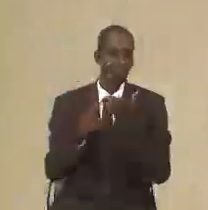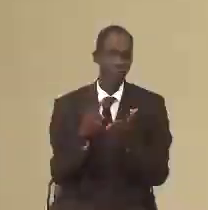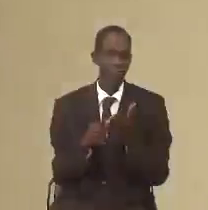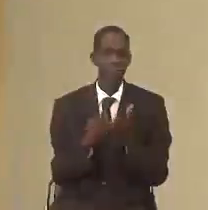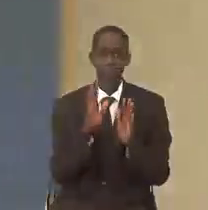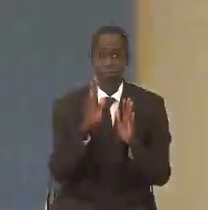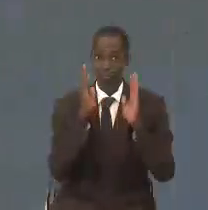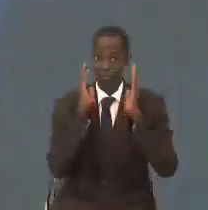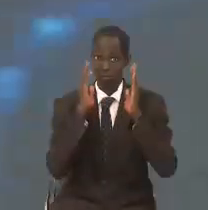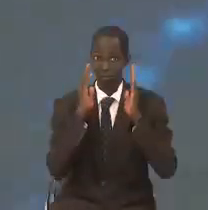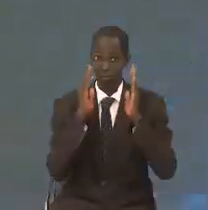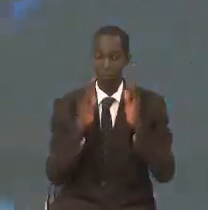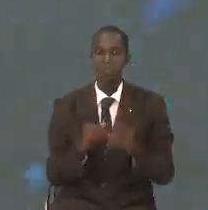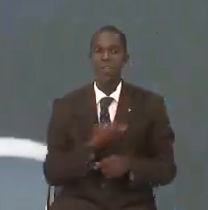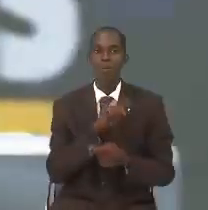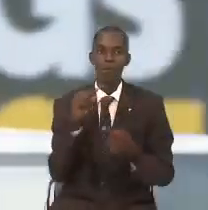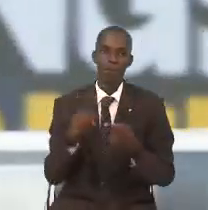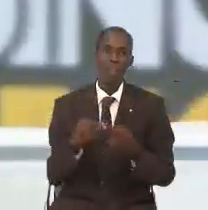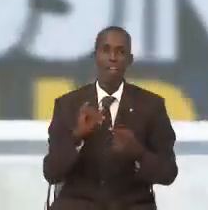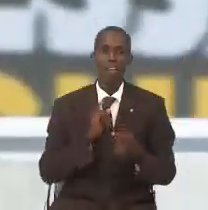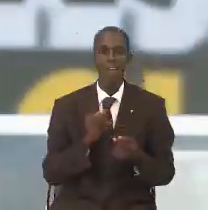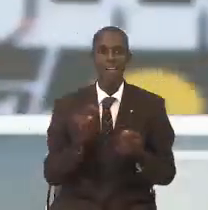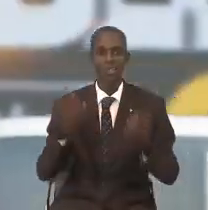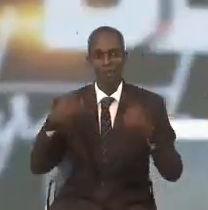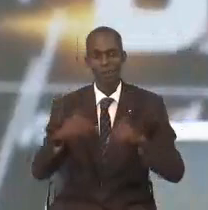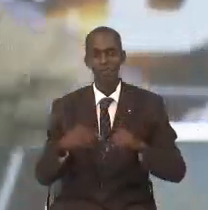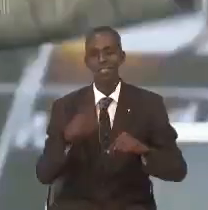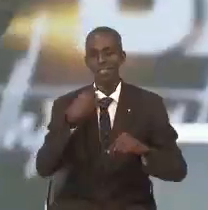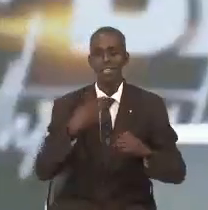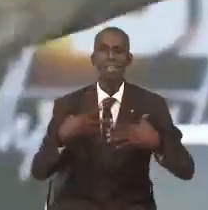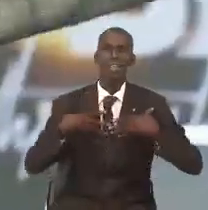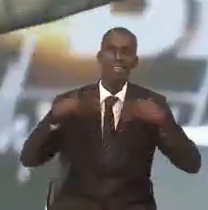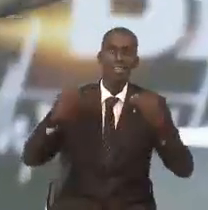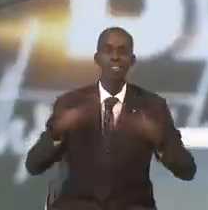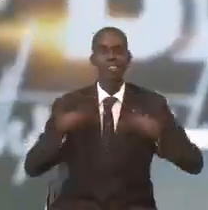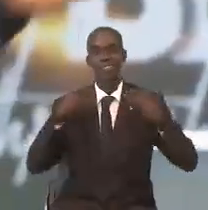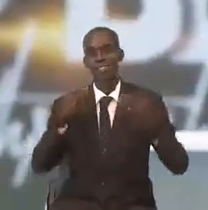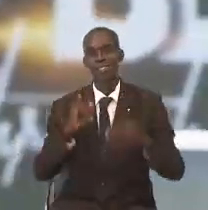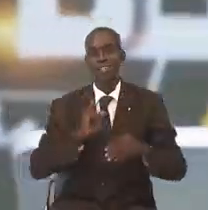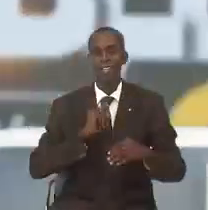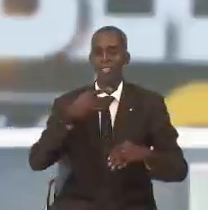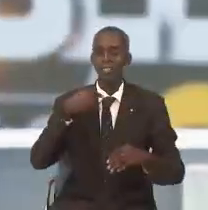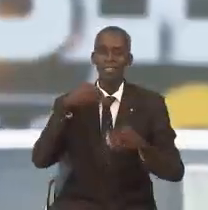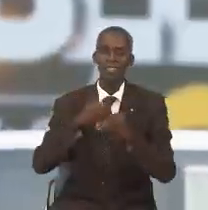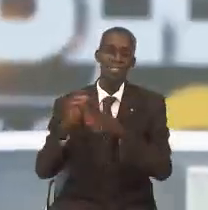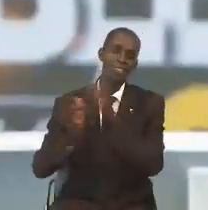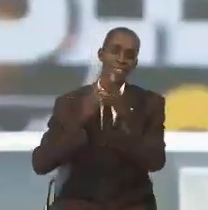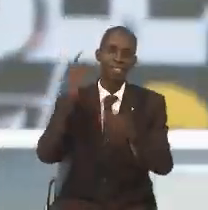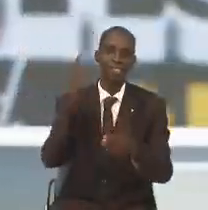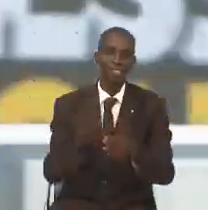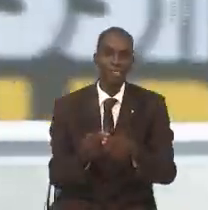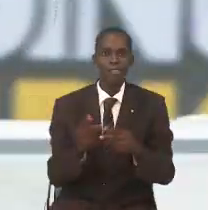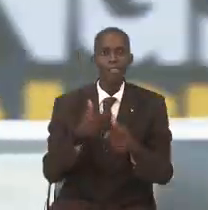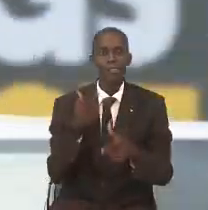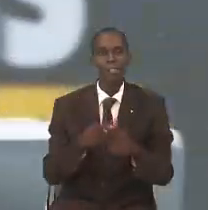attention. When I come and I see healing, healing, healing, and then I say in Jesus' name, then you give